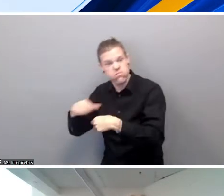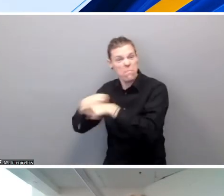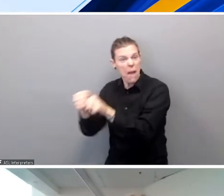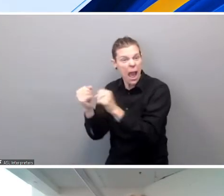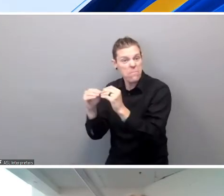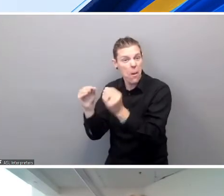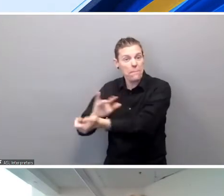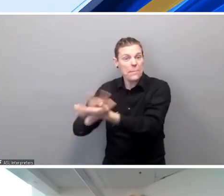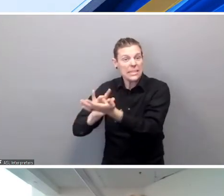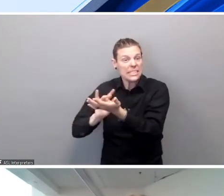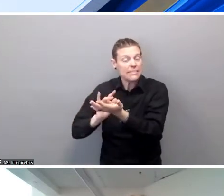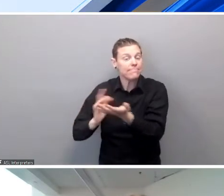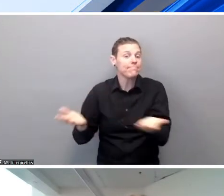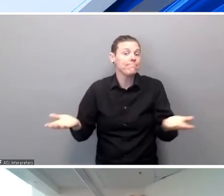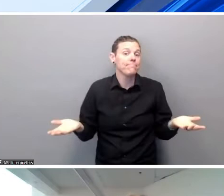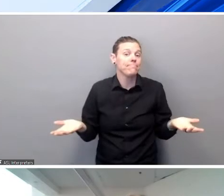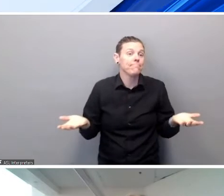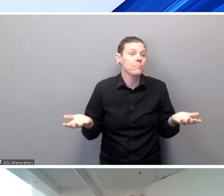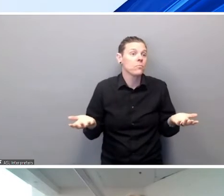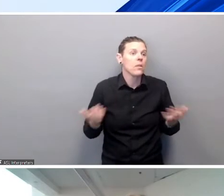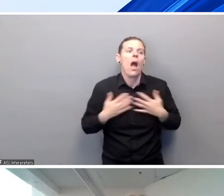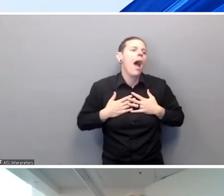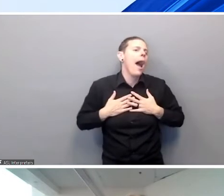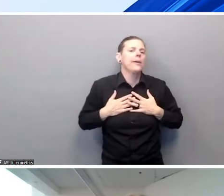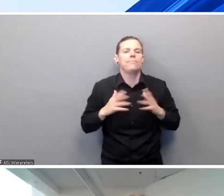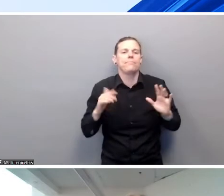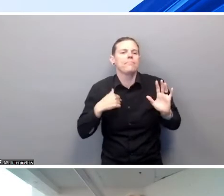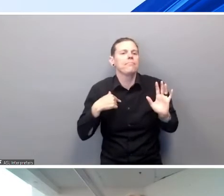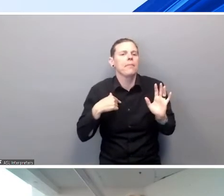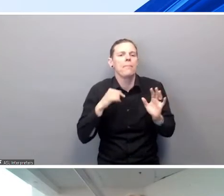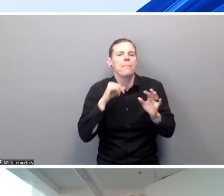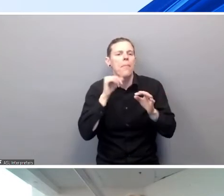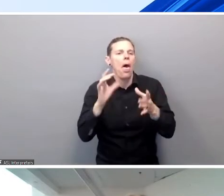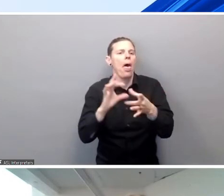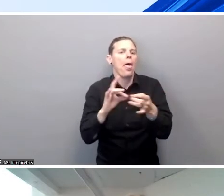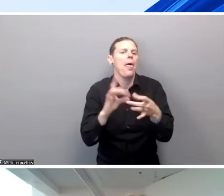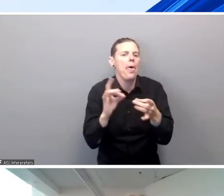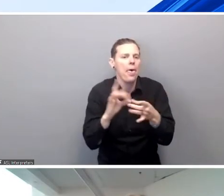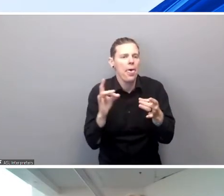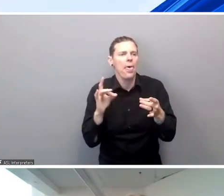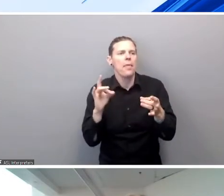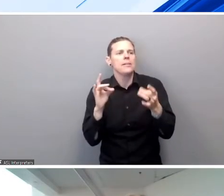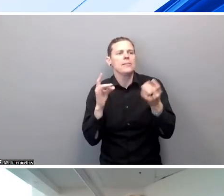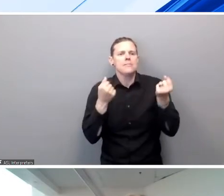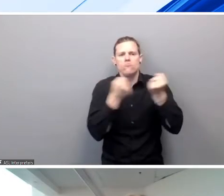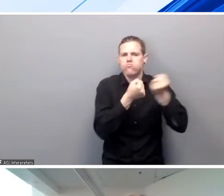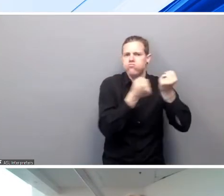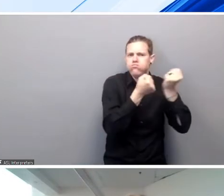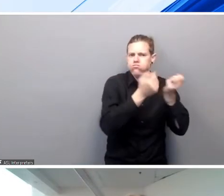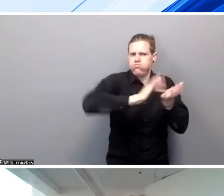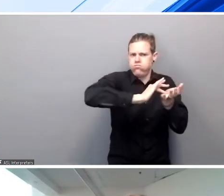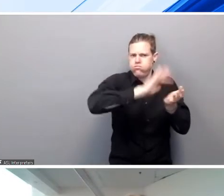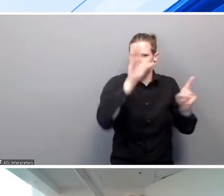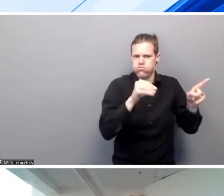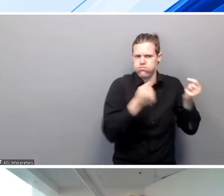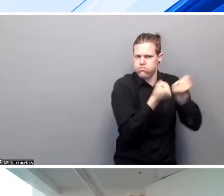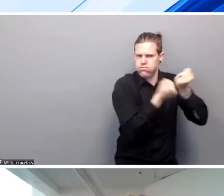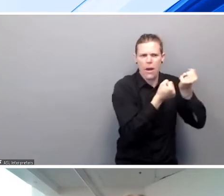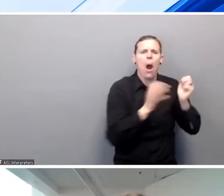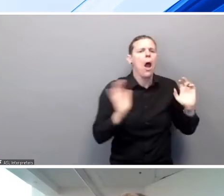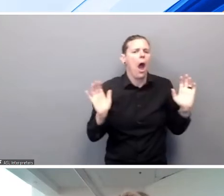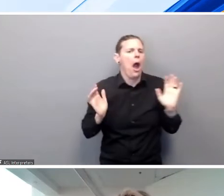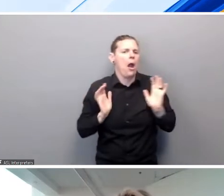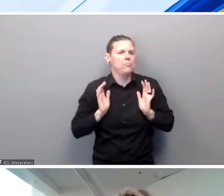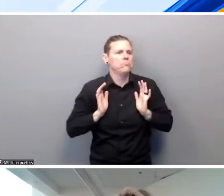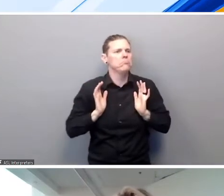I'm not like I'm not a little advocate for drug companies in general, but the way the economics of